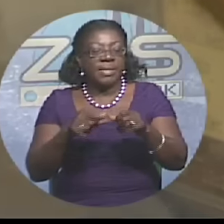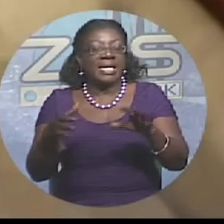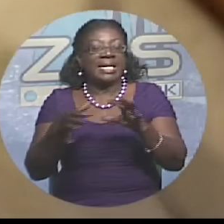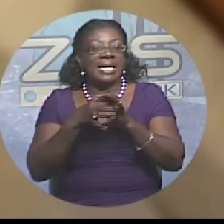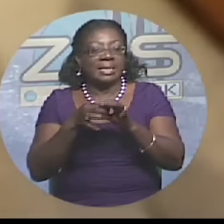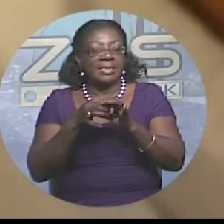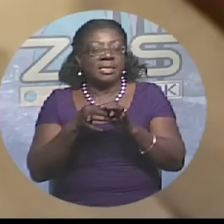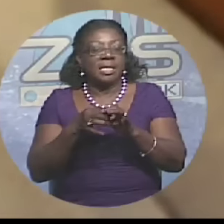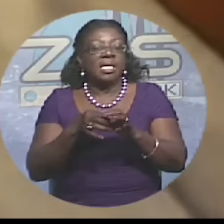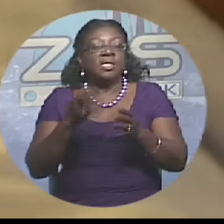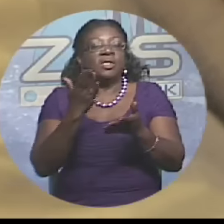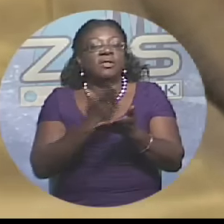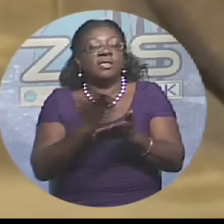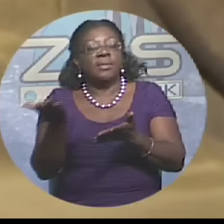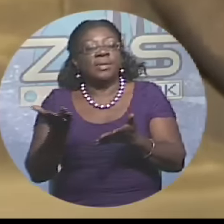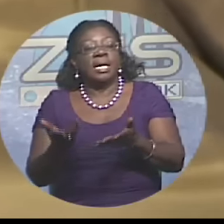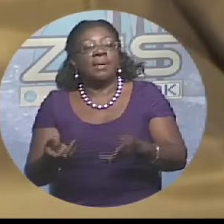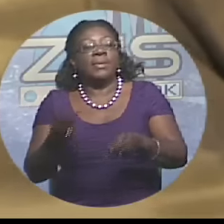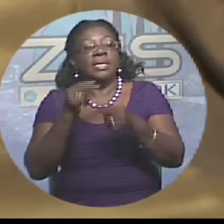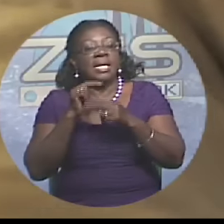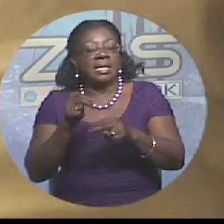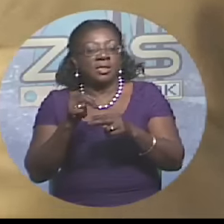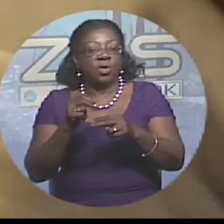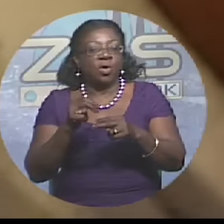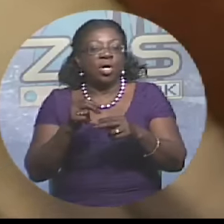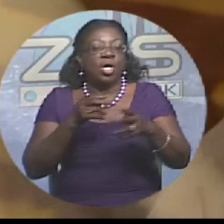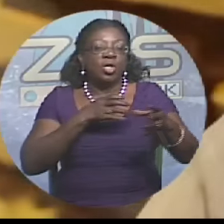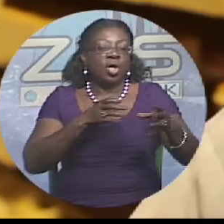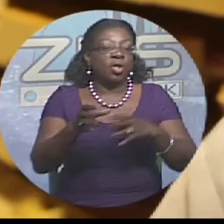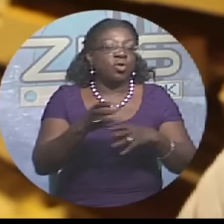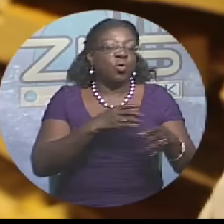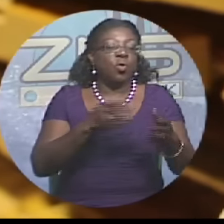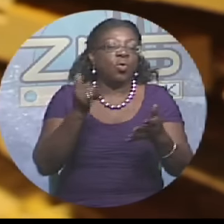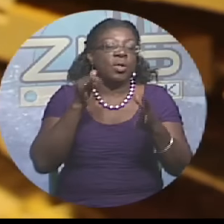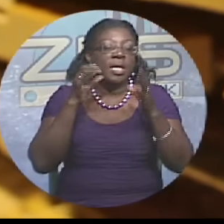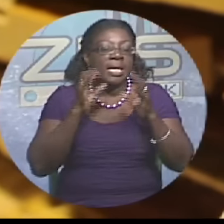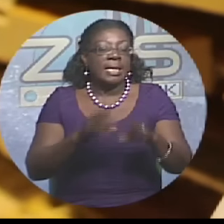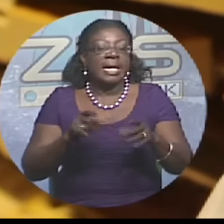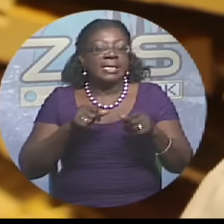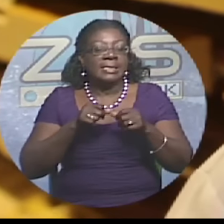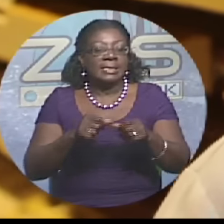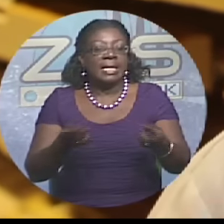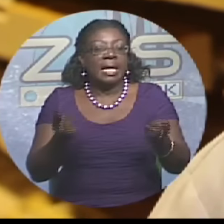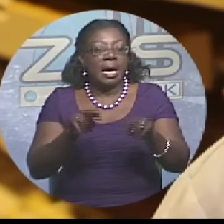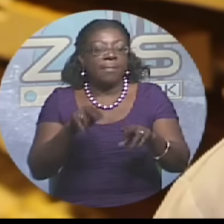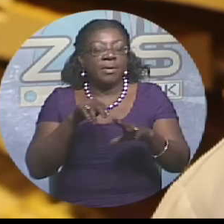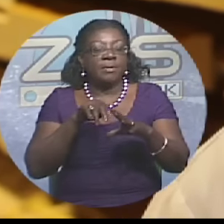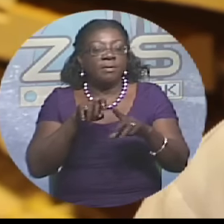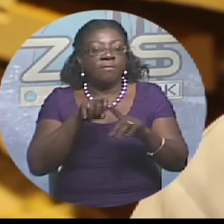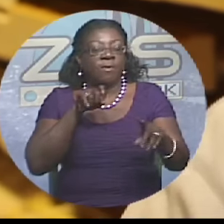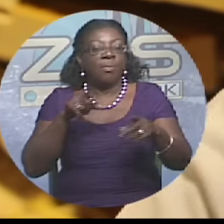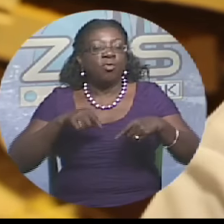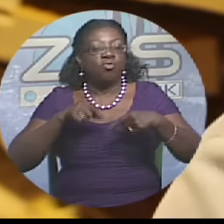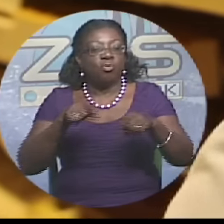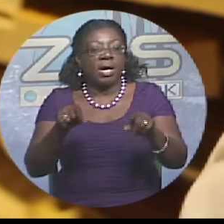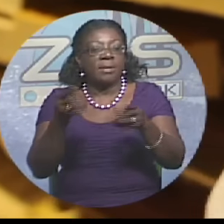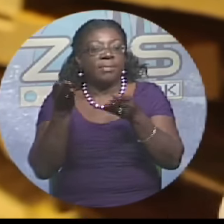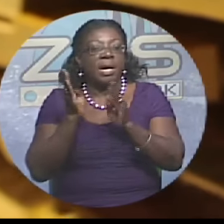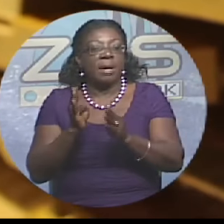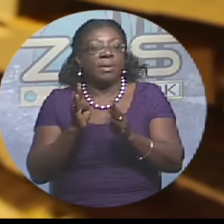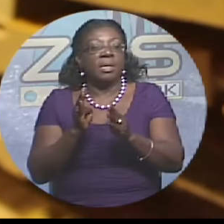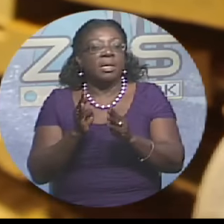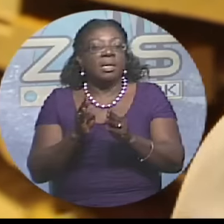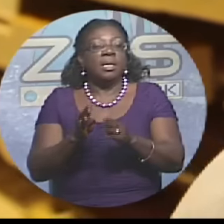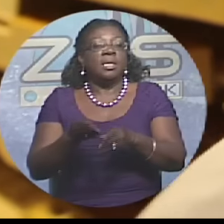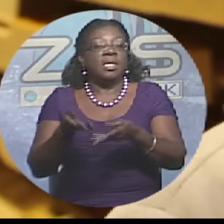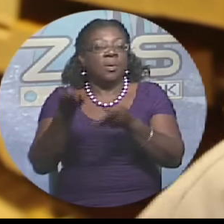in Nassau, we can take over. Calls will not be interrupted, internet services will not be interrupted. The Bahamas will not